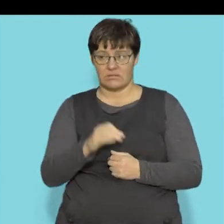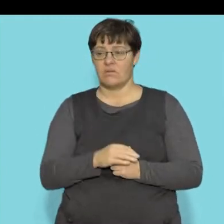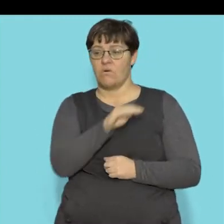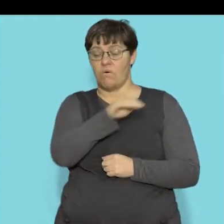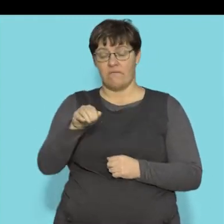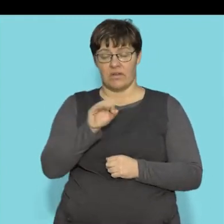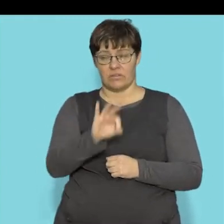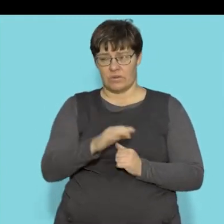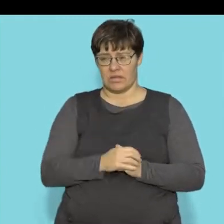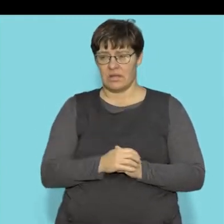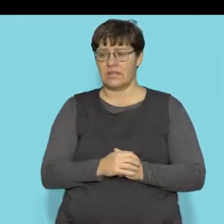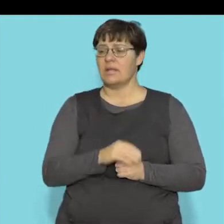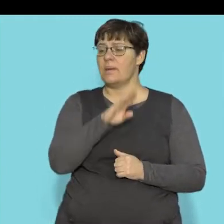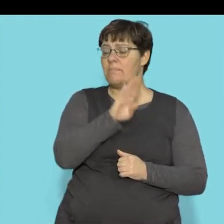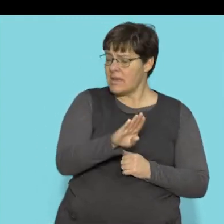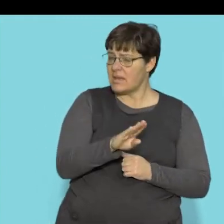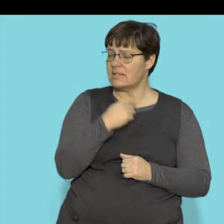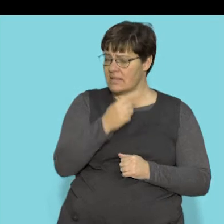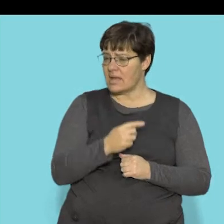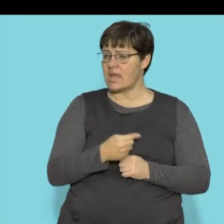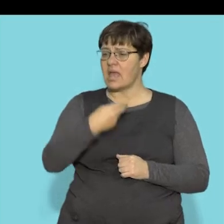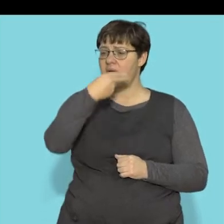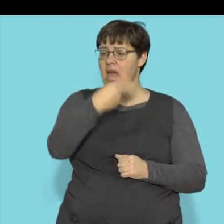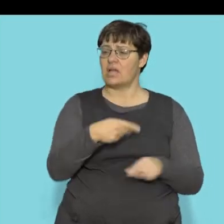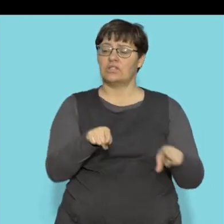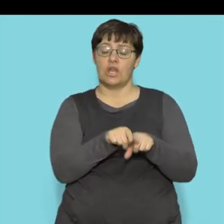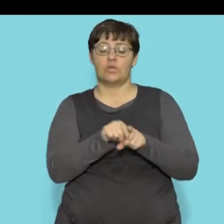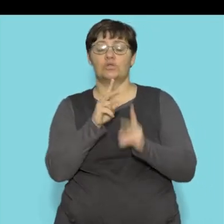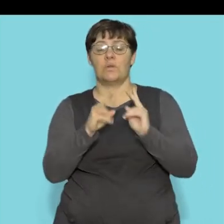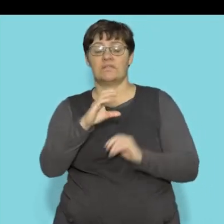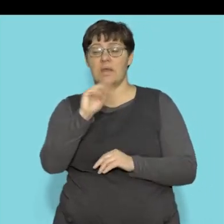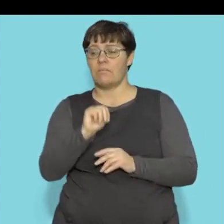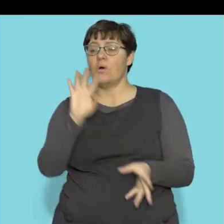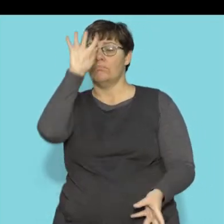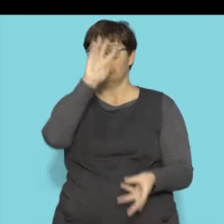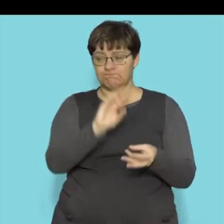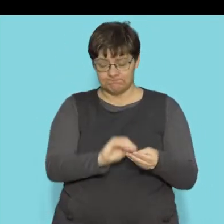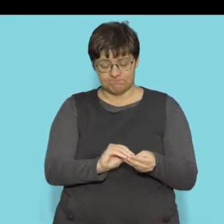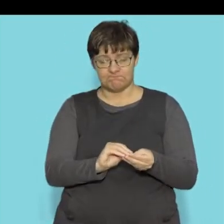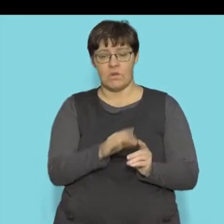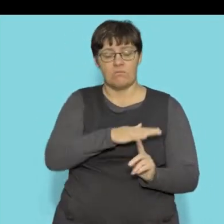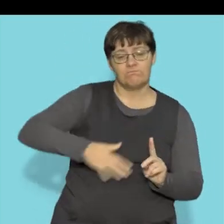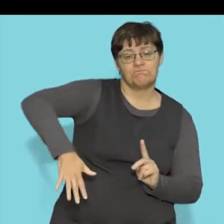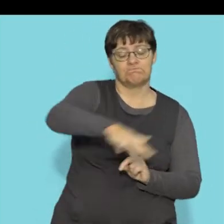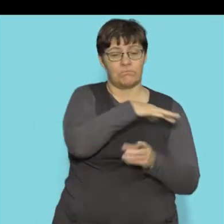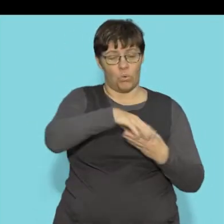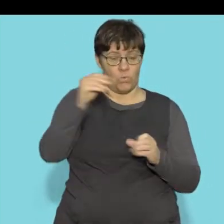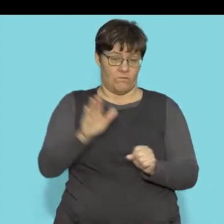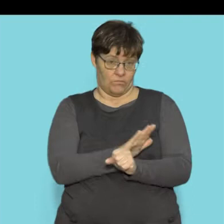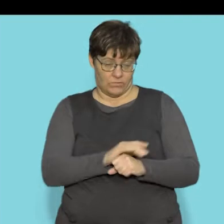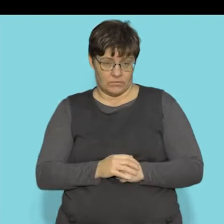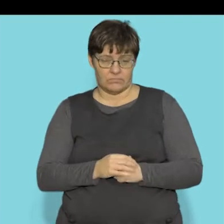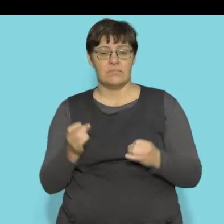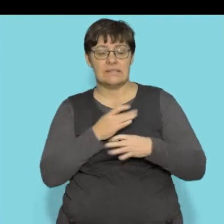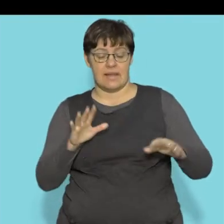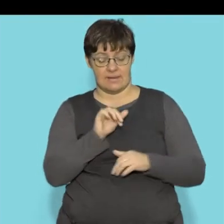is asking me if h is 12 centimeters, determine the total surface area of the cone. So we're going to start